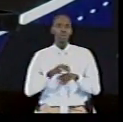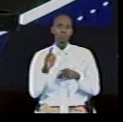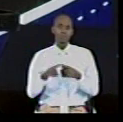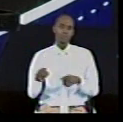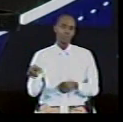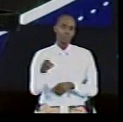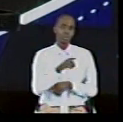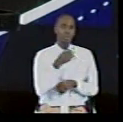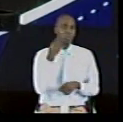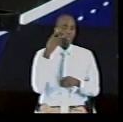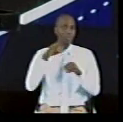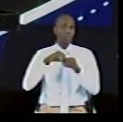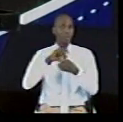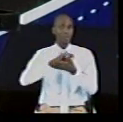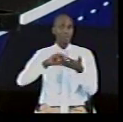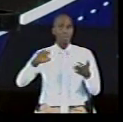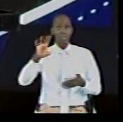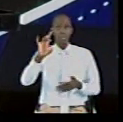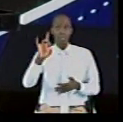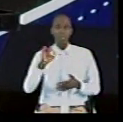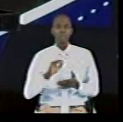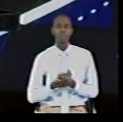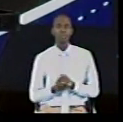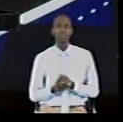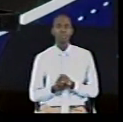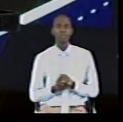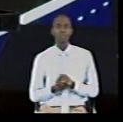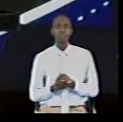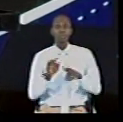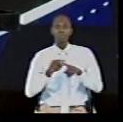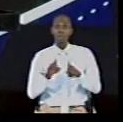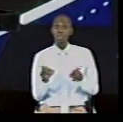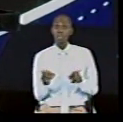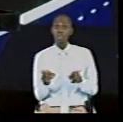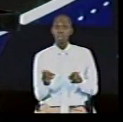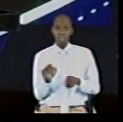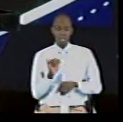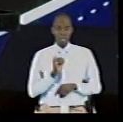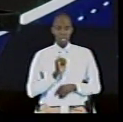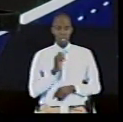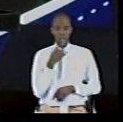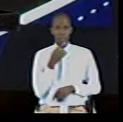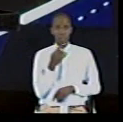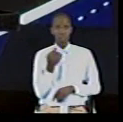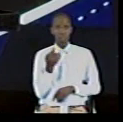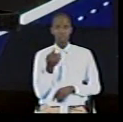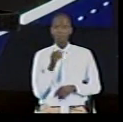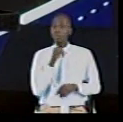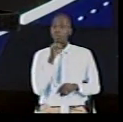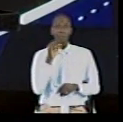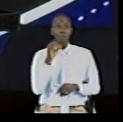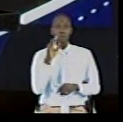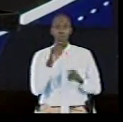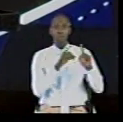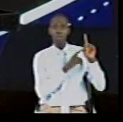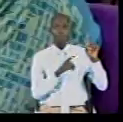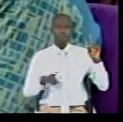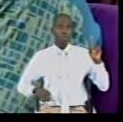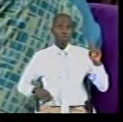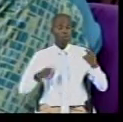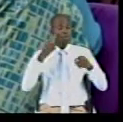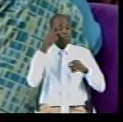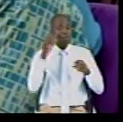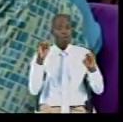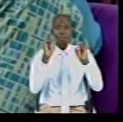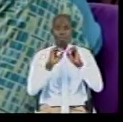at verse 8. In verse 8, but I said, not so, Lord, for nothing